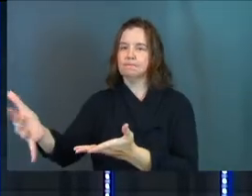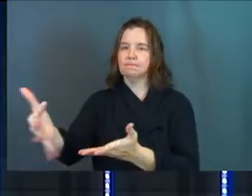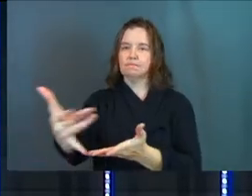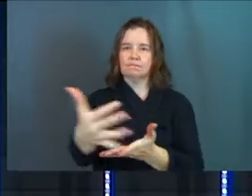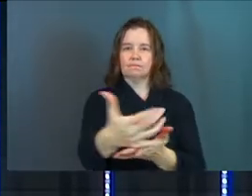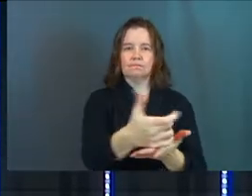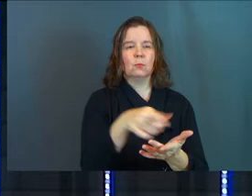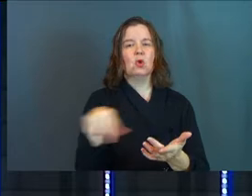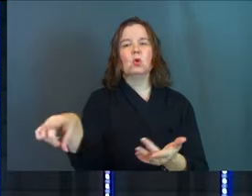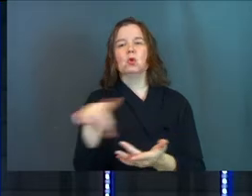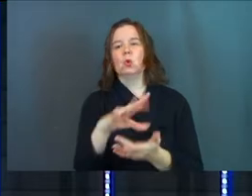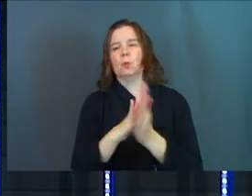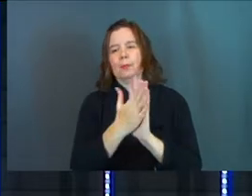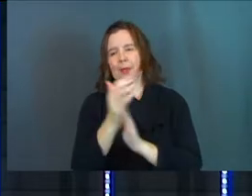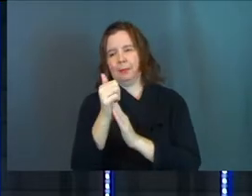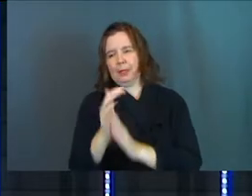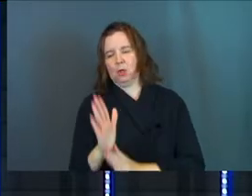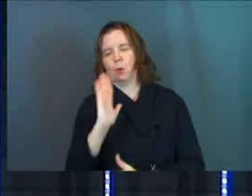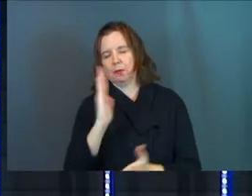going to be leaders.